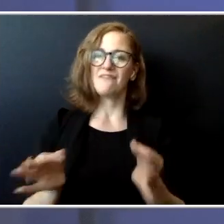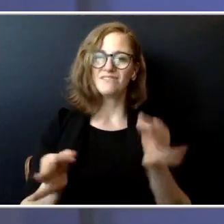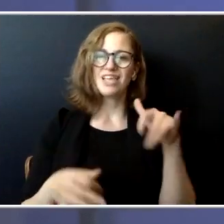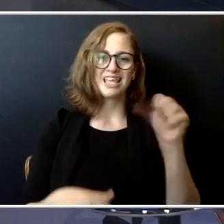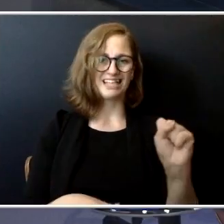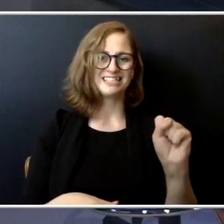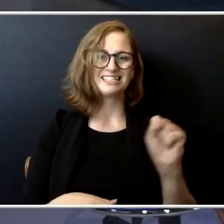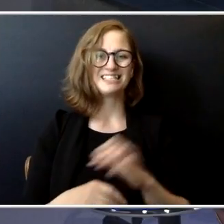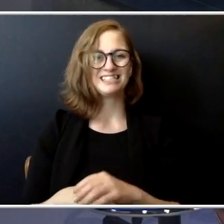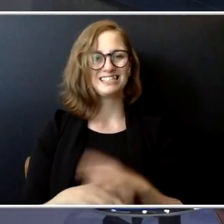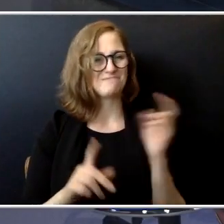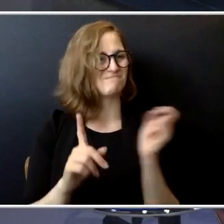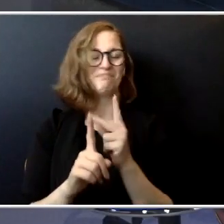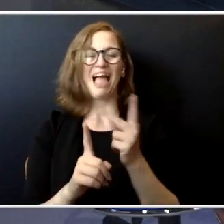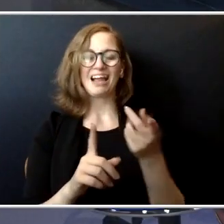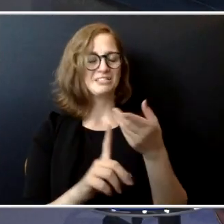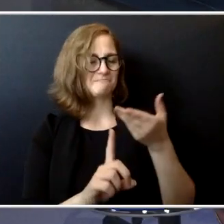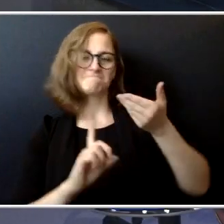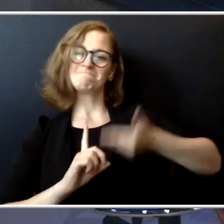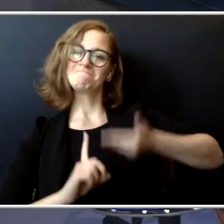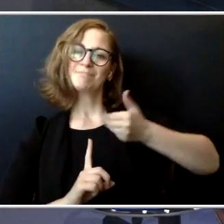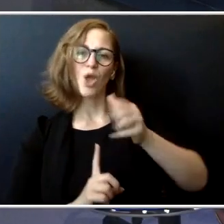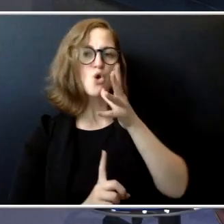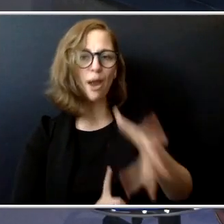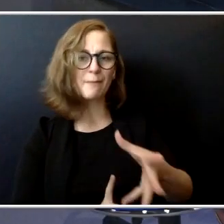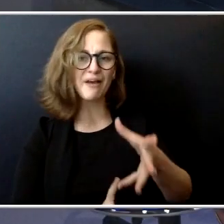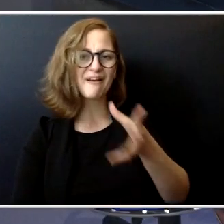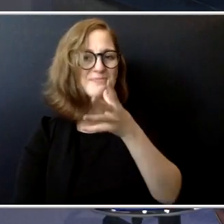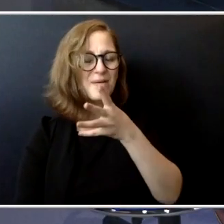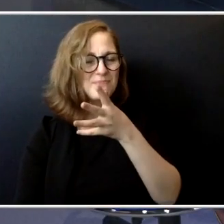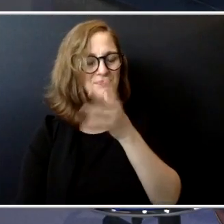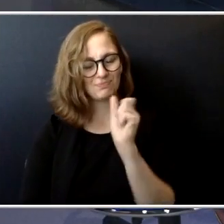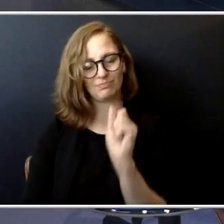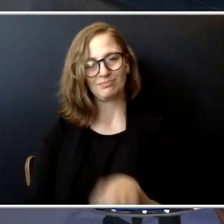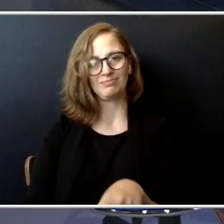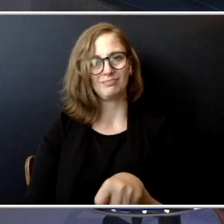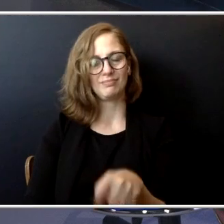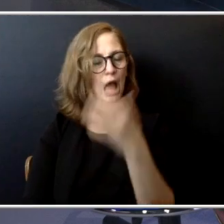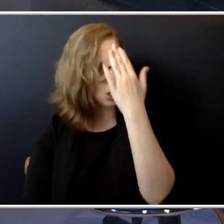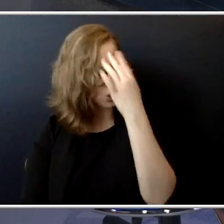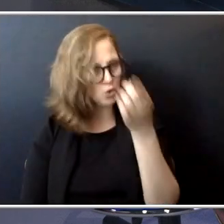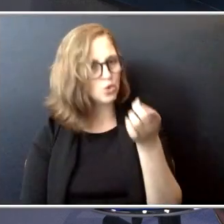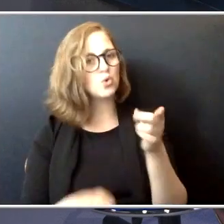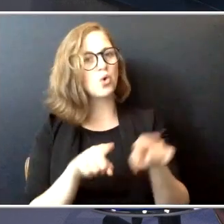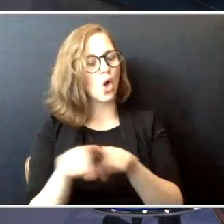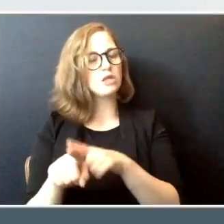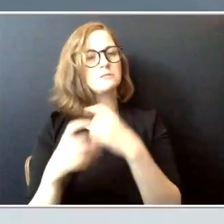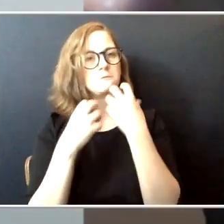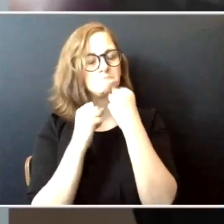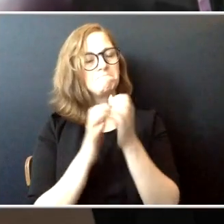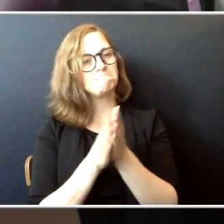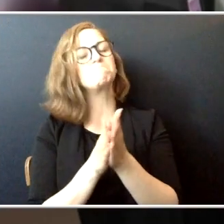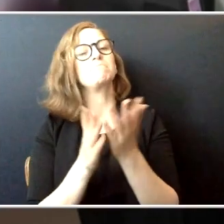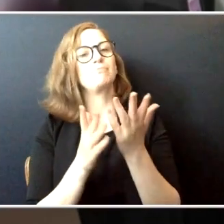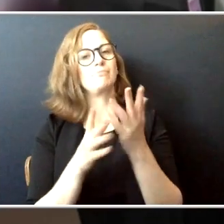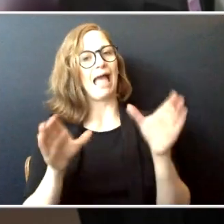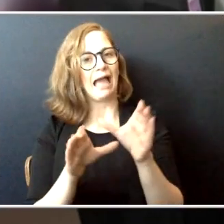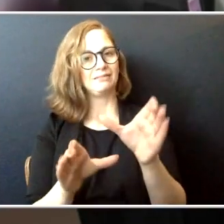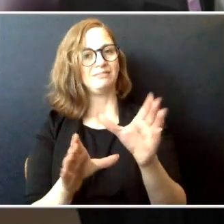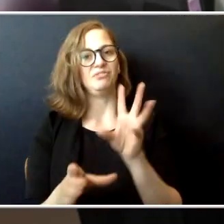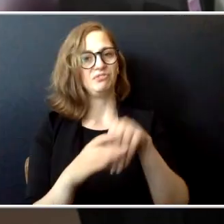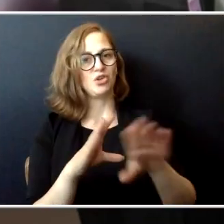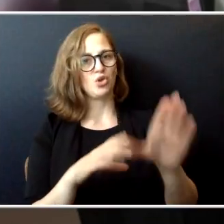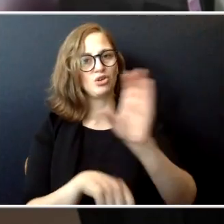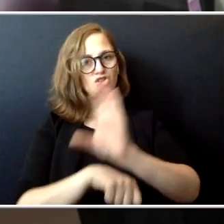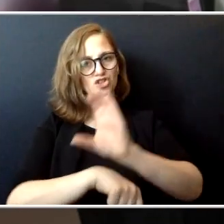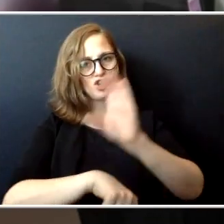One of the other things that I know you cherish is that you're very active in your church, and you have a wonderful and large church family. I do. Here